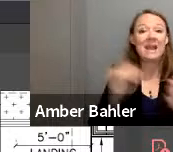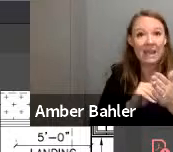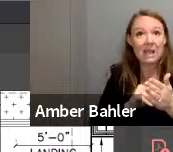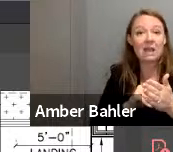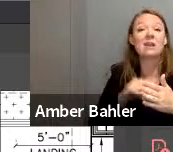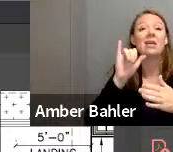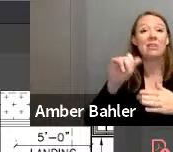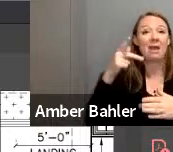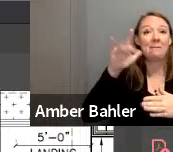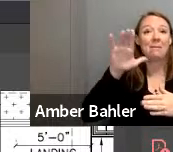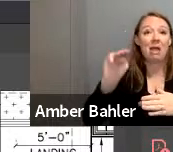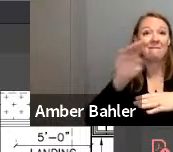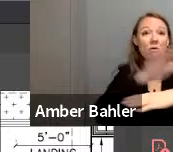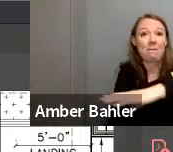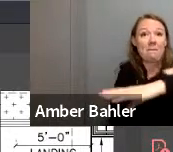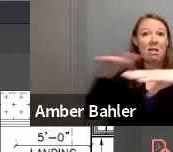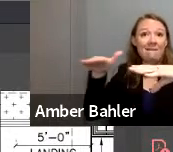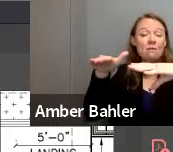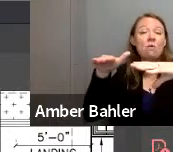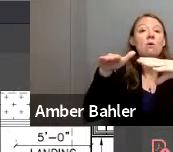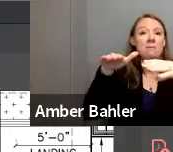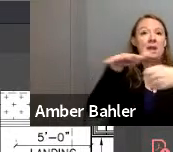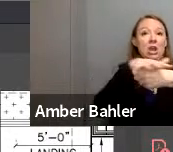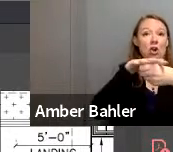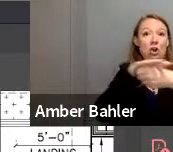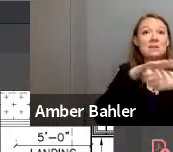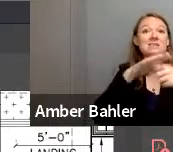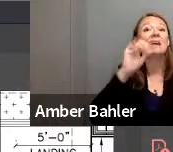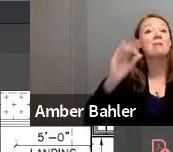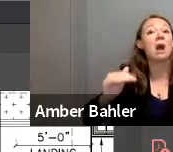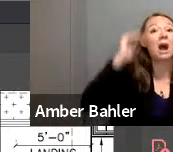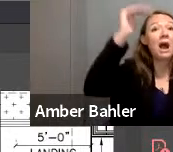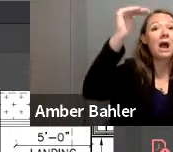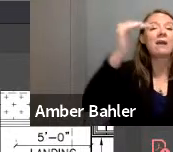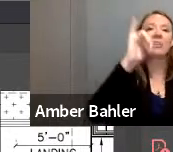platform areas first above all the low platform areas.